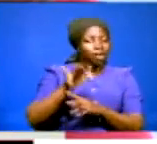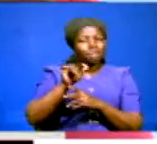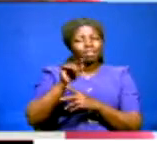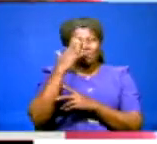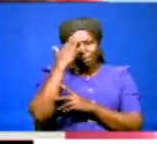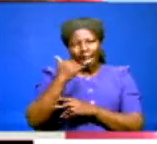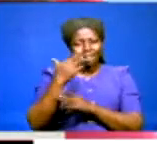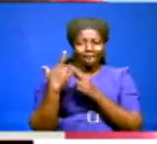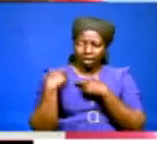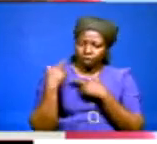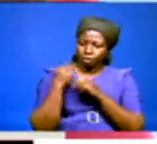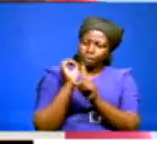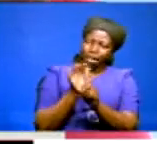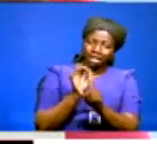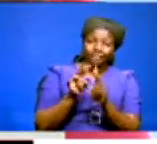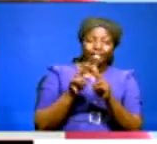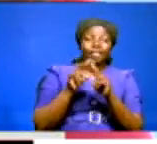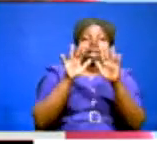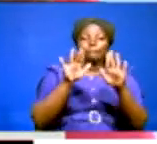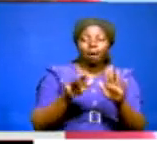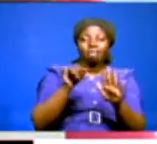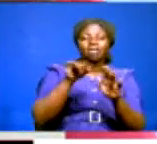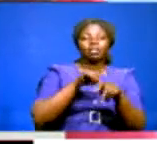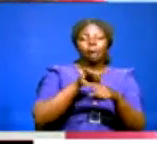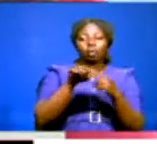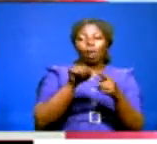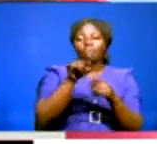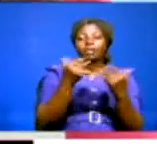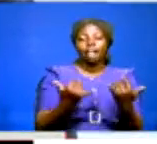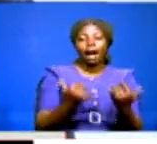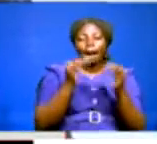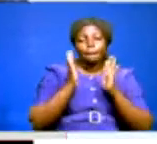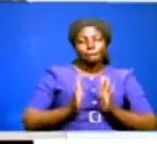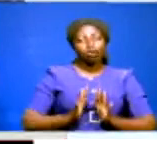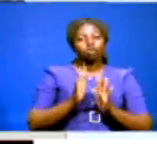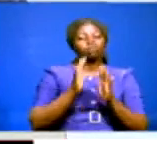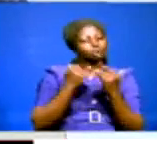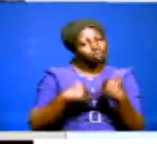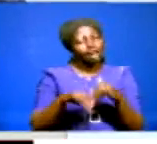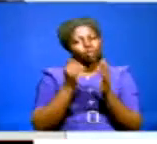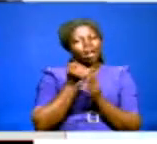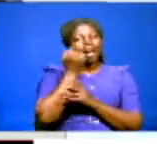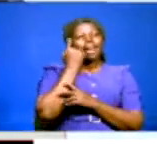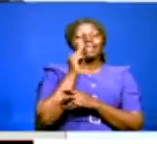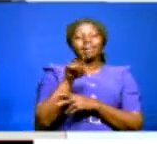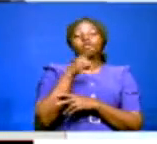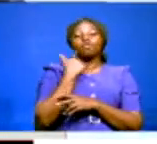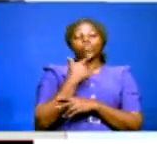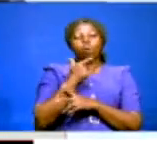extremely critical at this time when this young person is defining who they are. Mentorship is not